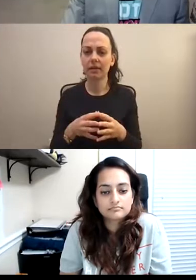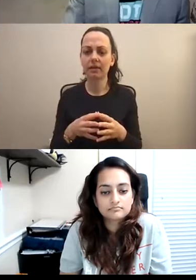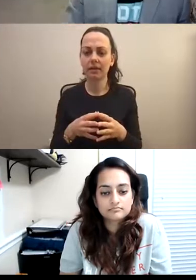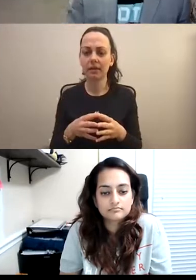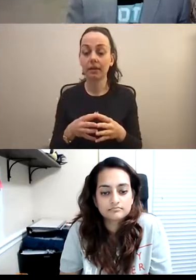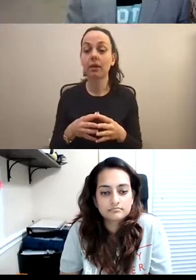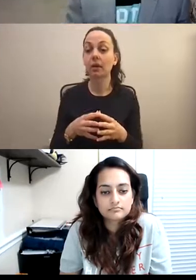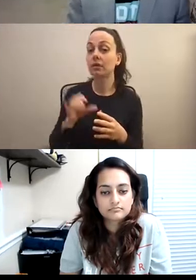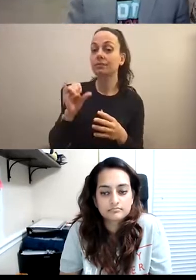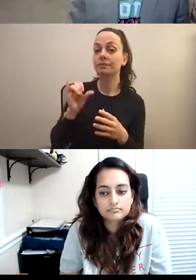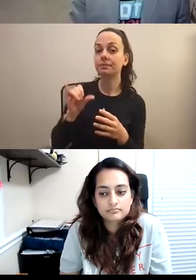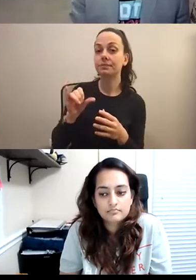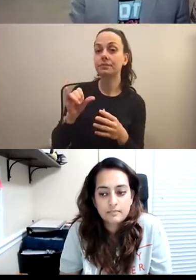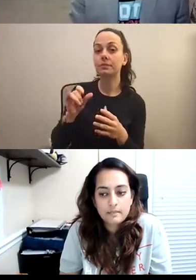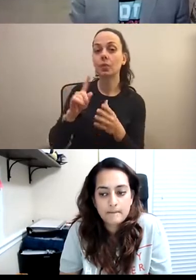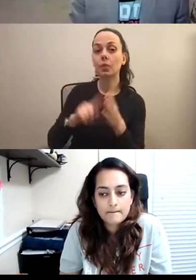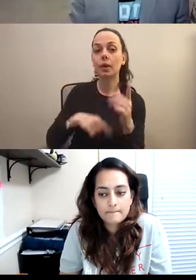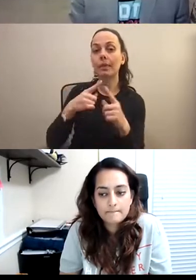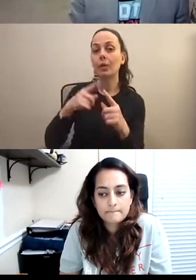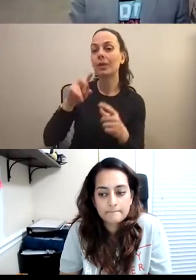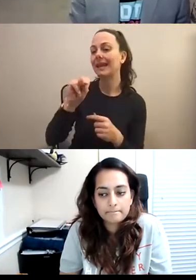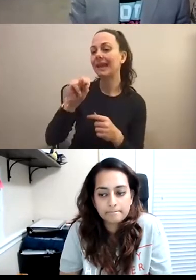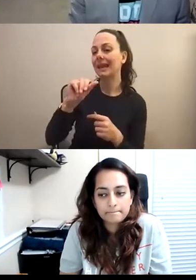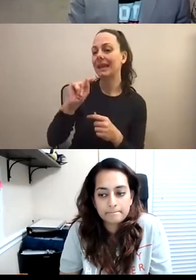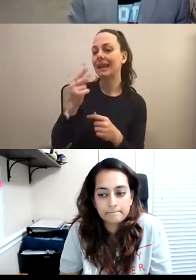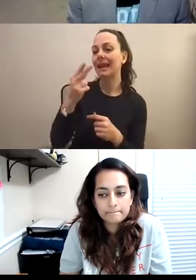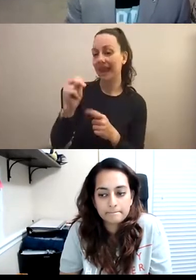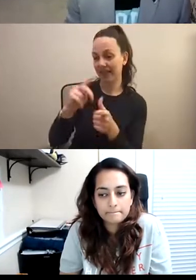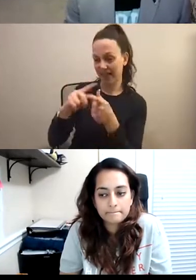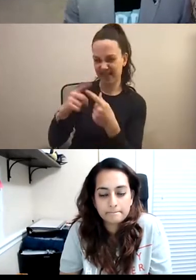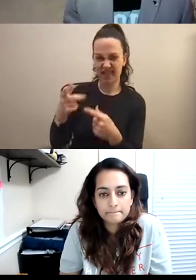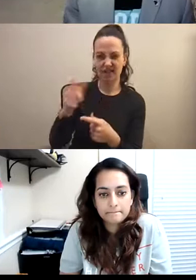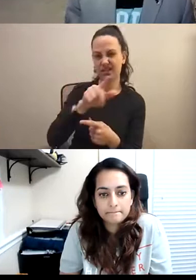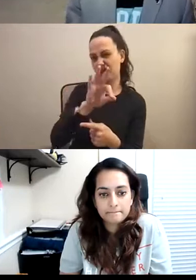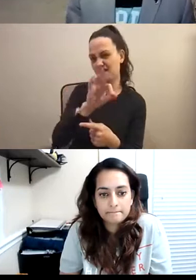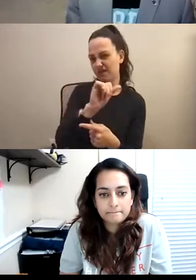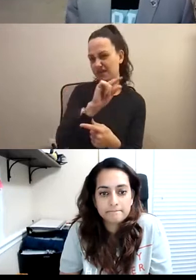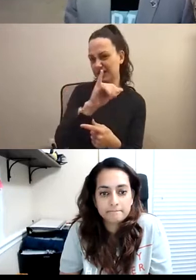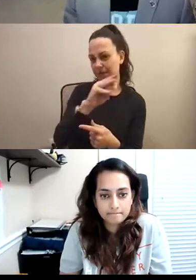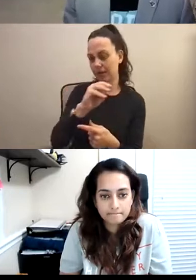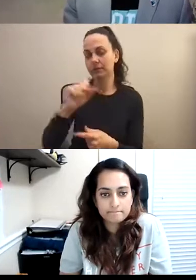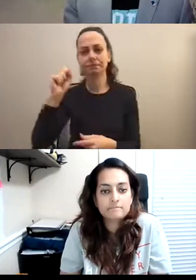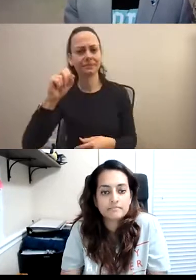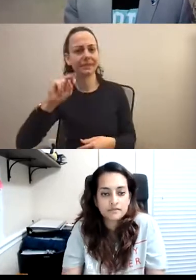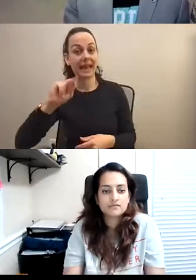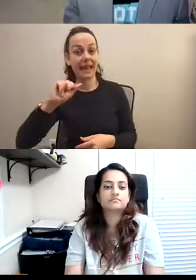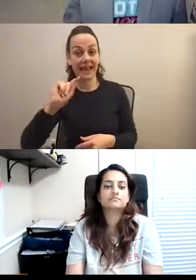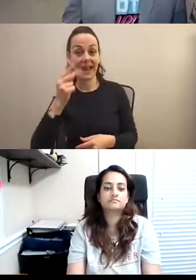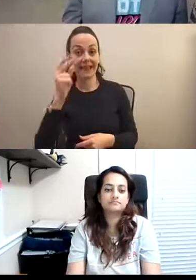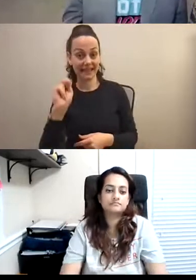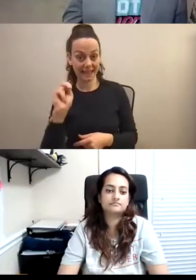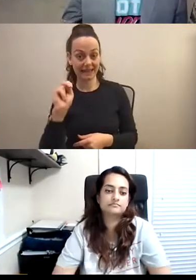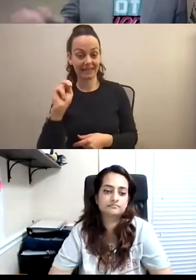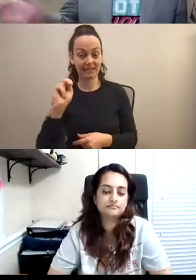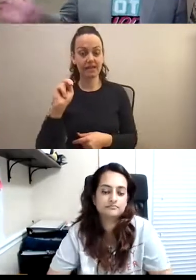What about you, Nathan? And then we'll get to Fatima. Okay, yeah, this is Nathan. So